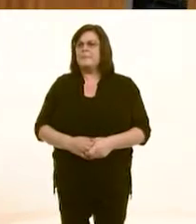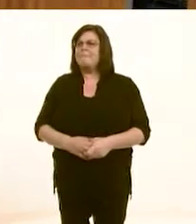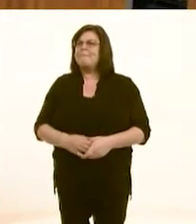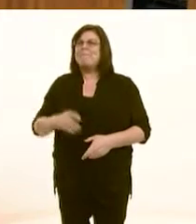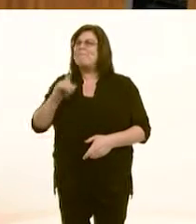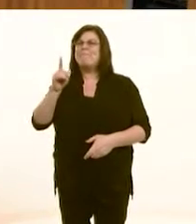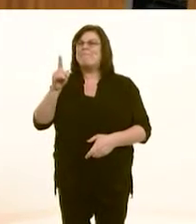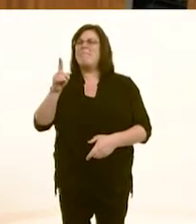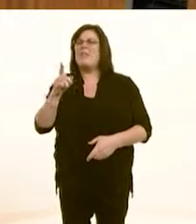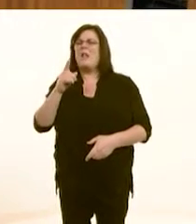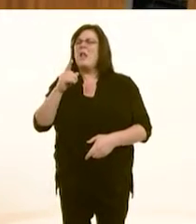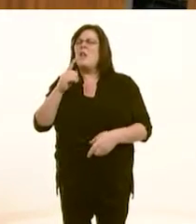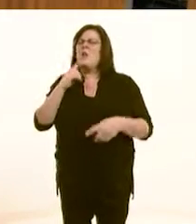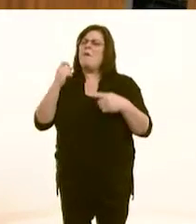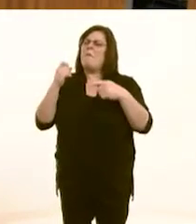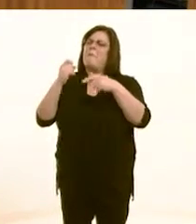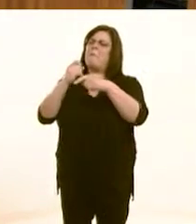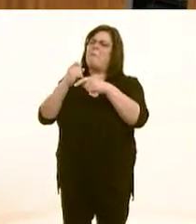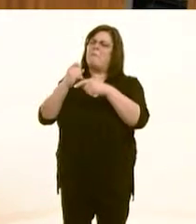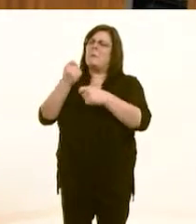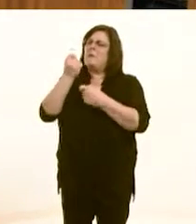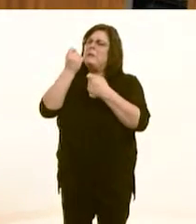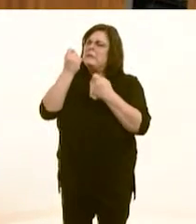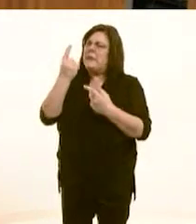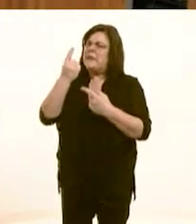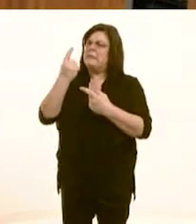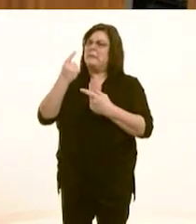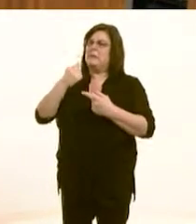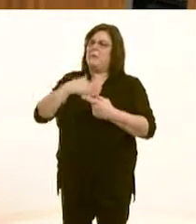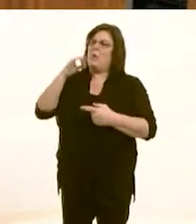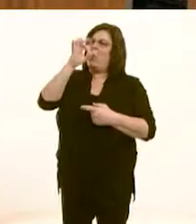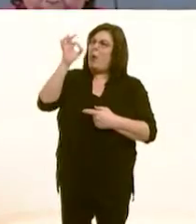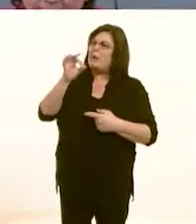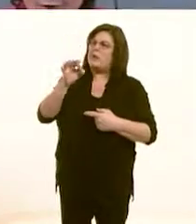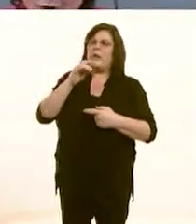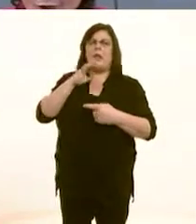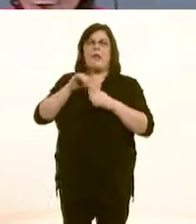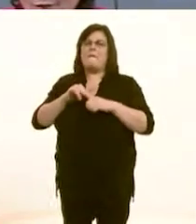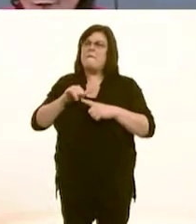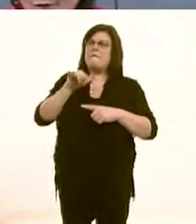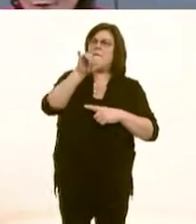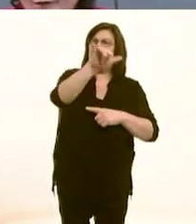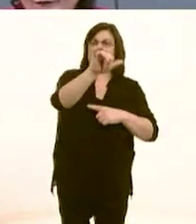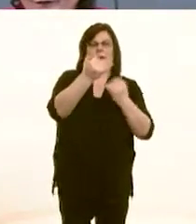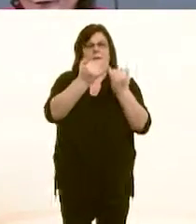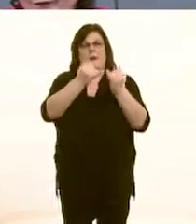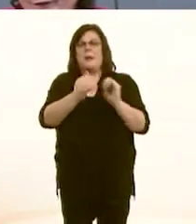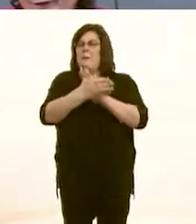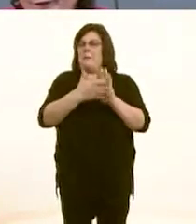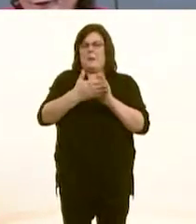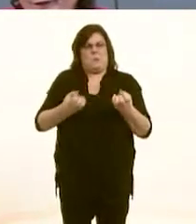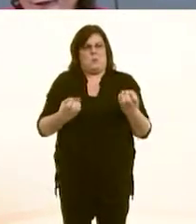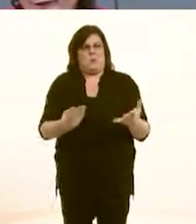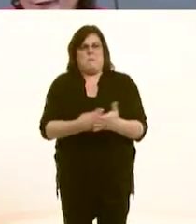the complete tone and direction of travel, which is the loss to the Welsh taxpayer of significant sums of money. Just to